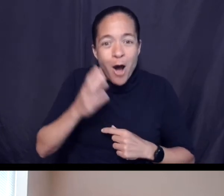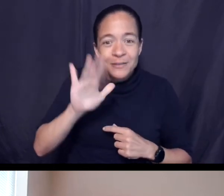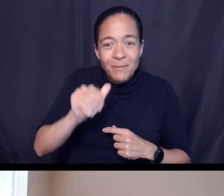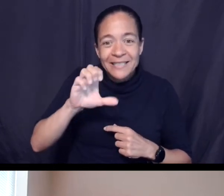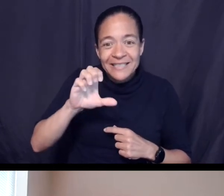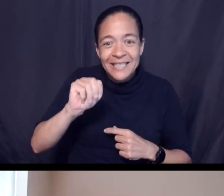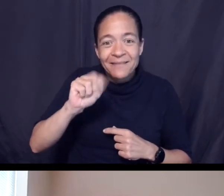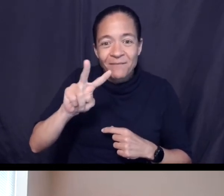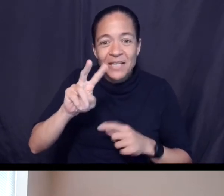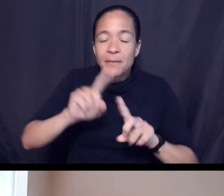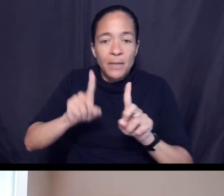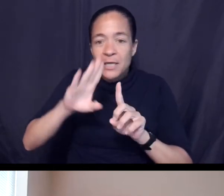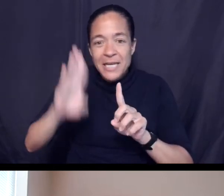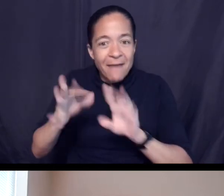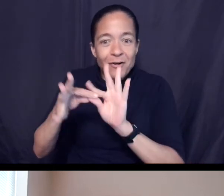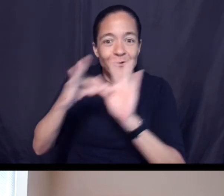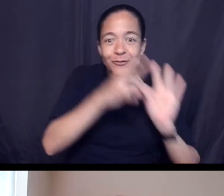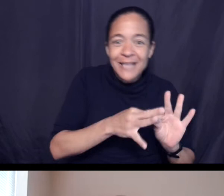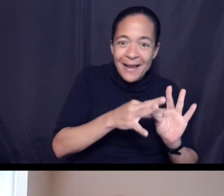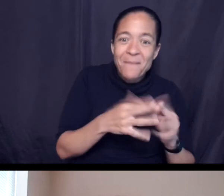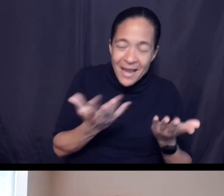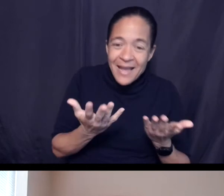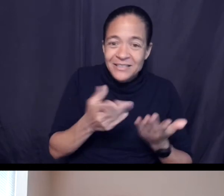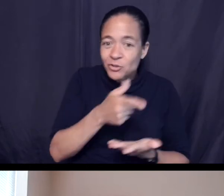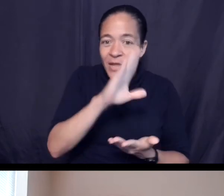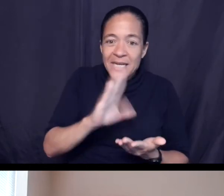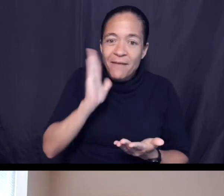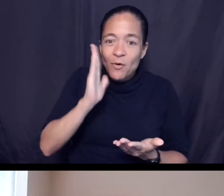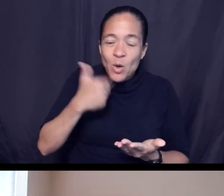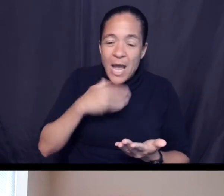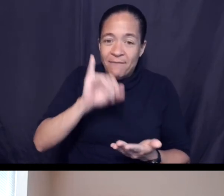it's never tied back. And so they'll never have that diagnosis.